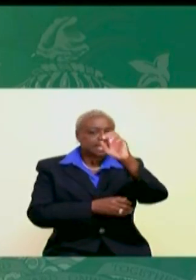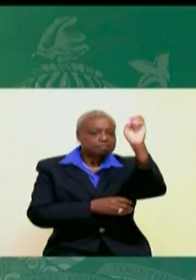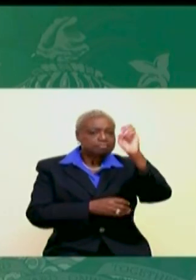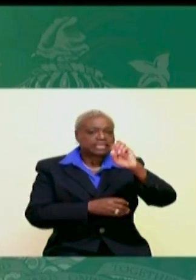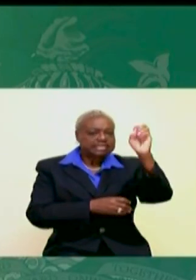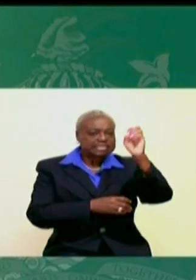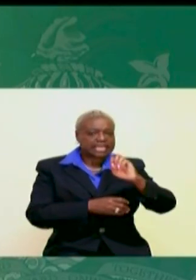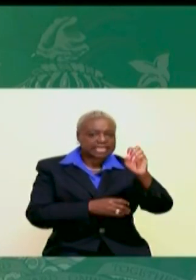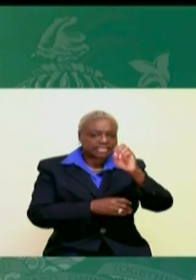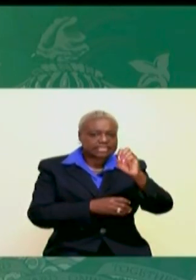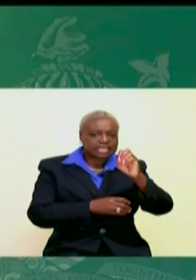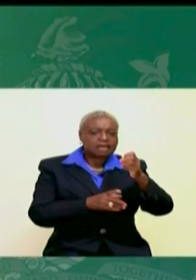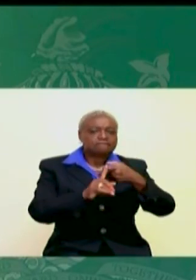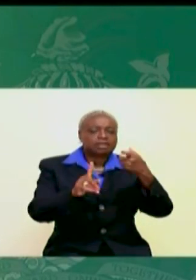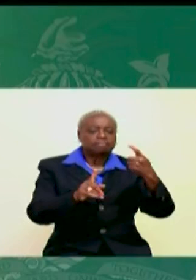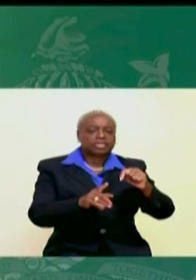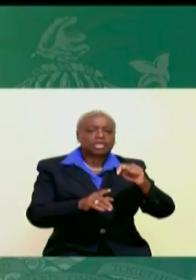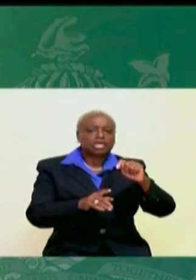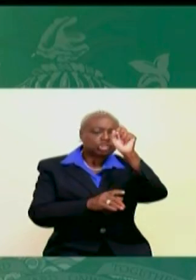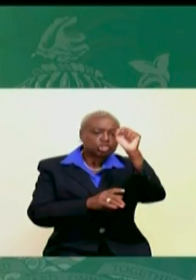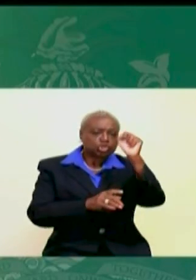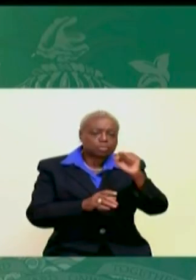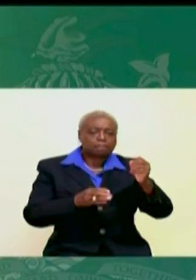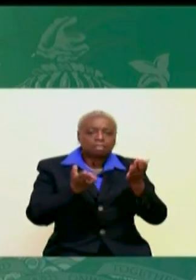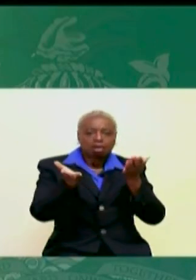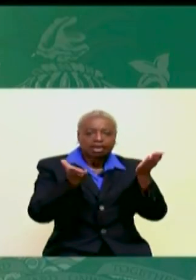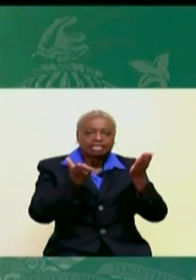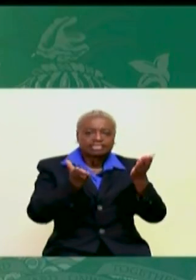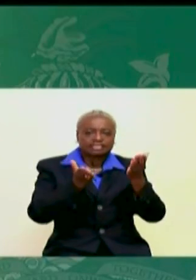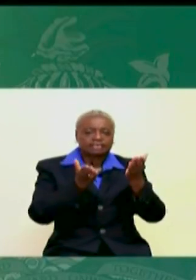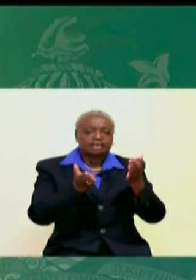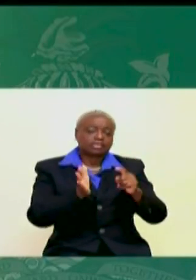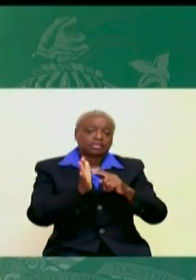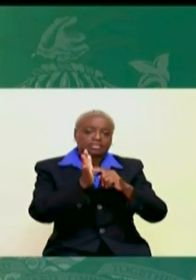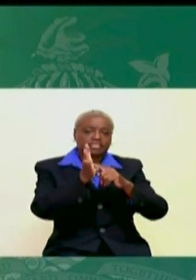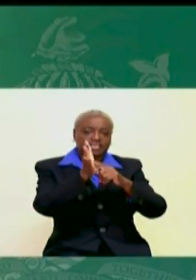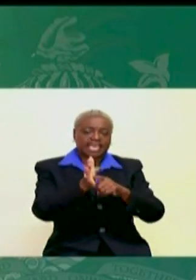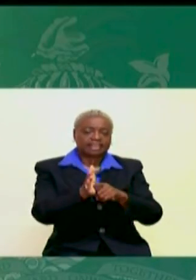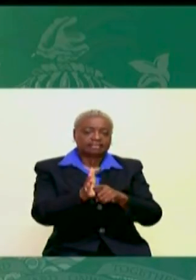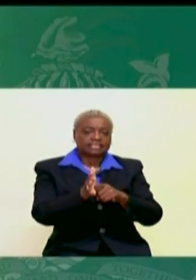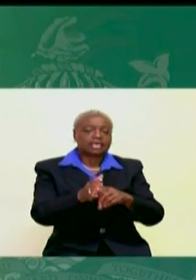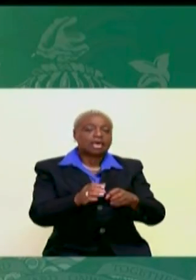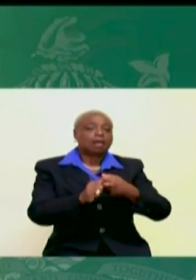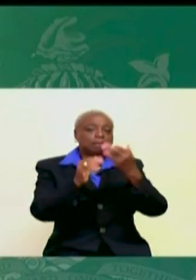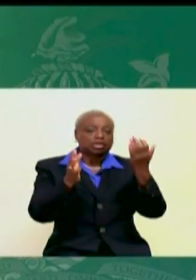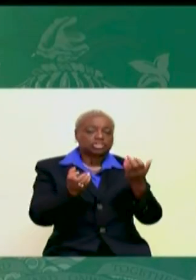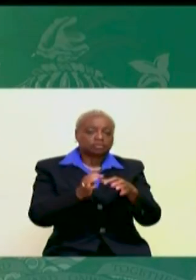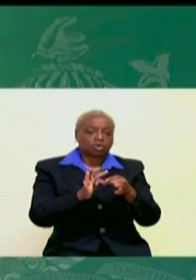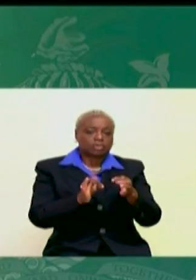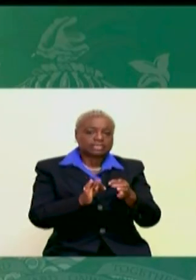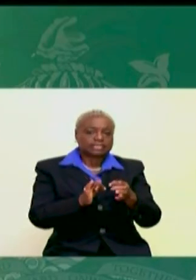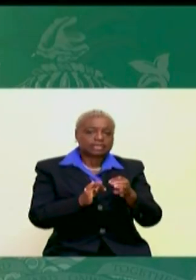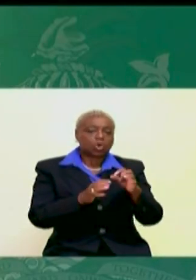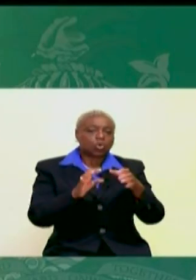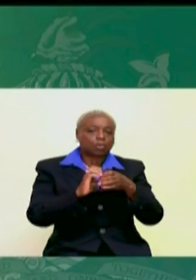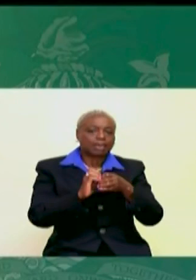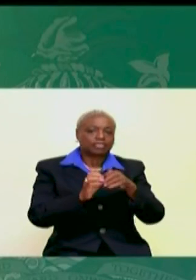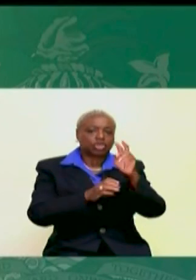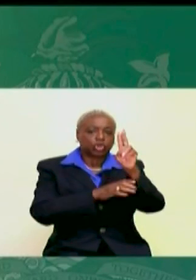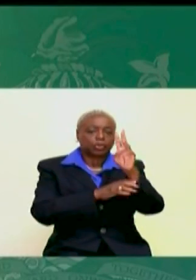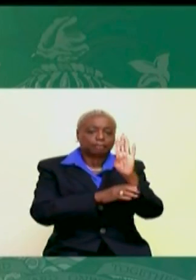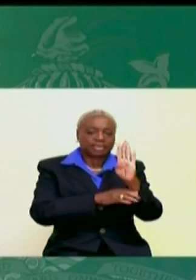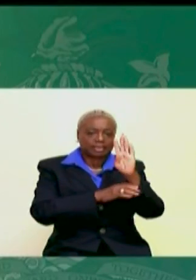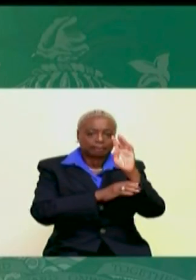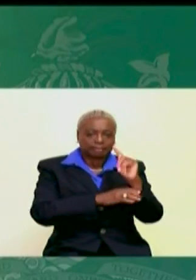of the supermarkets, the theaters, and other enterprises. Much of what remains is owned by Groves' friends in the United Bahamian Party, the